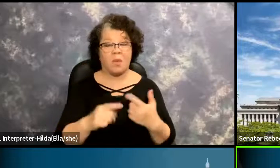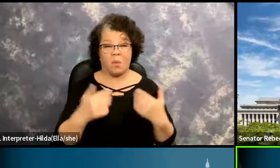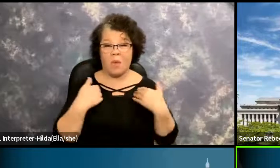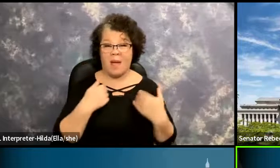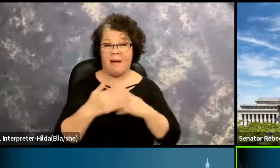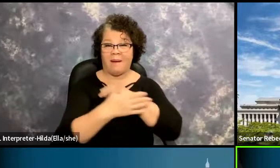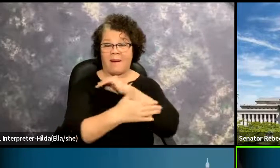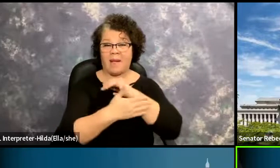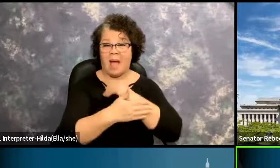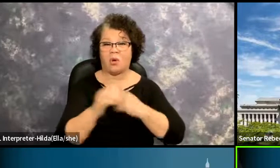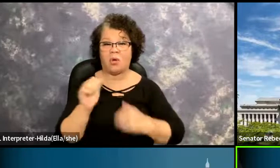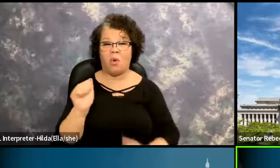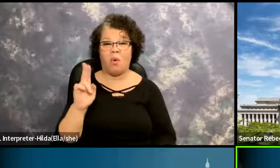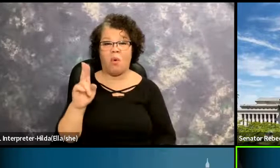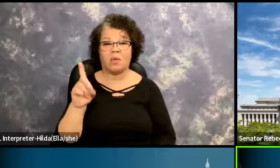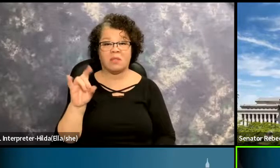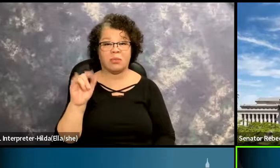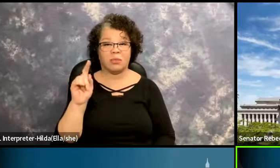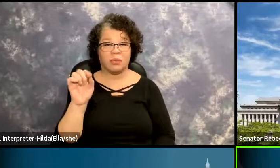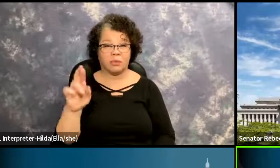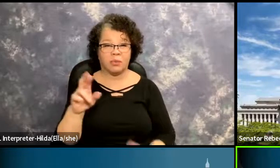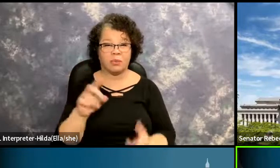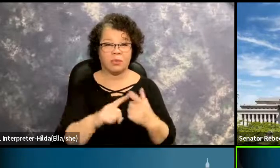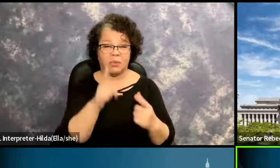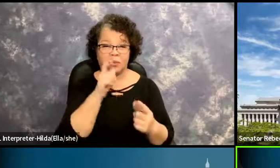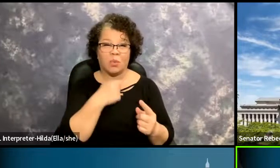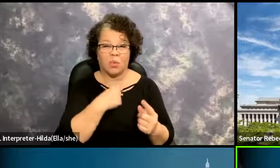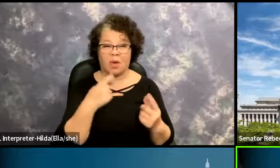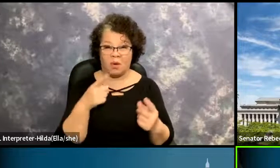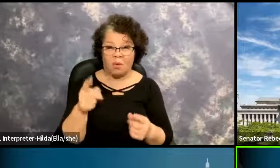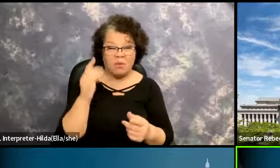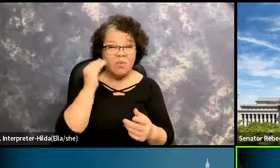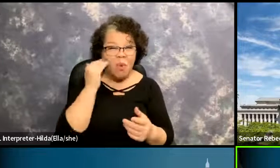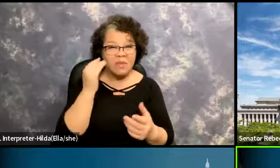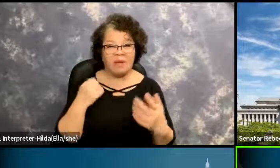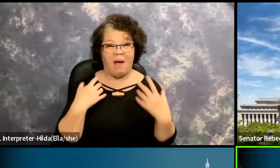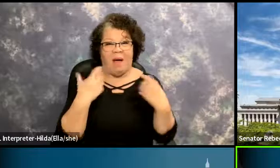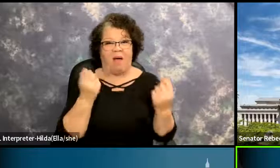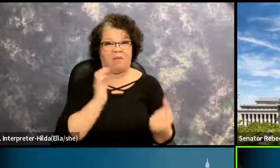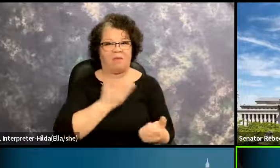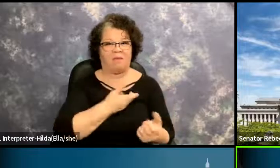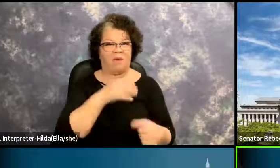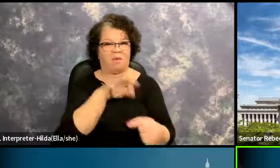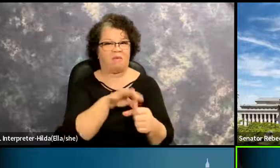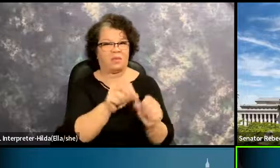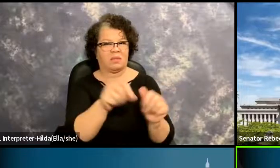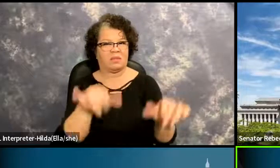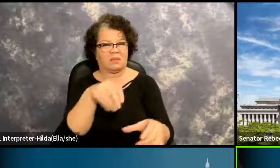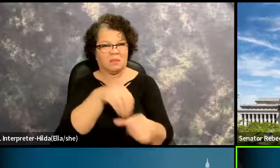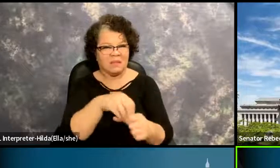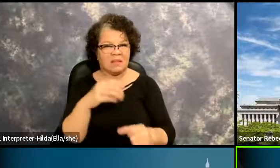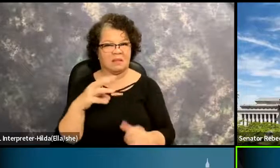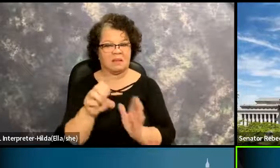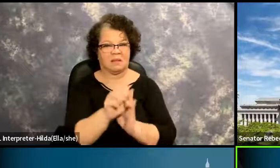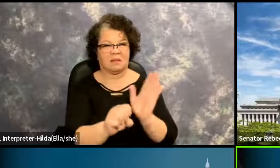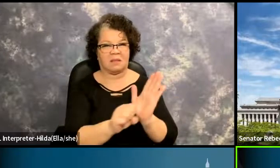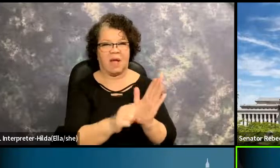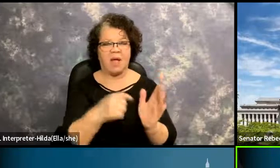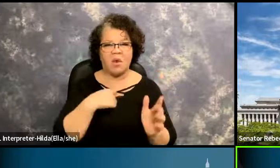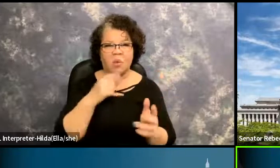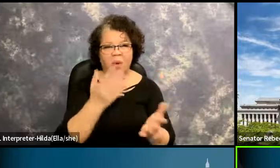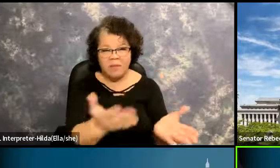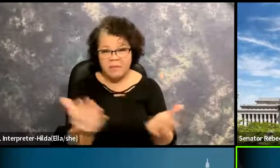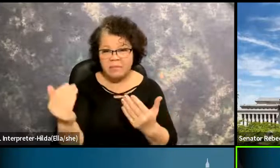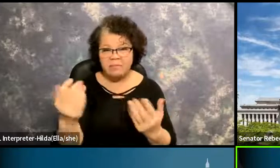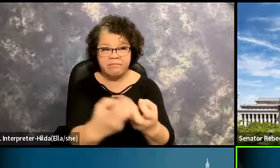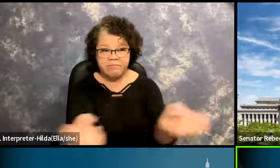who are the stewards of the health of our voting systems all over the state over interim, really got to have deep discussions and had built a